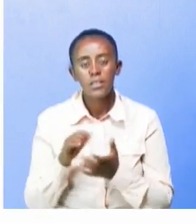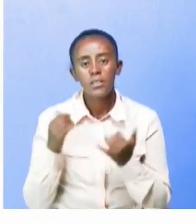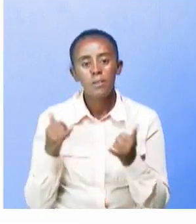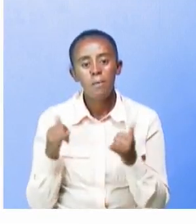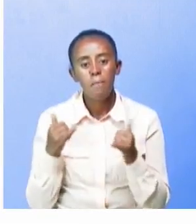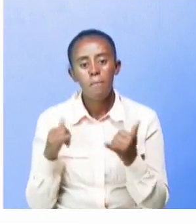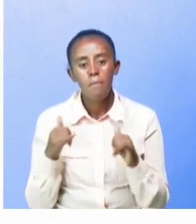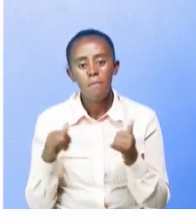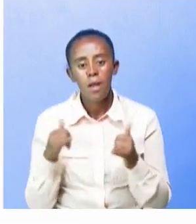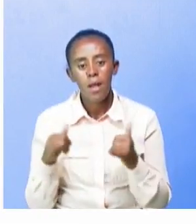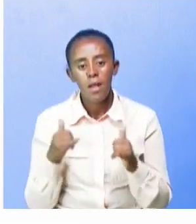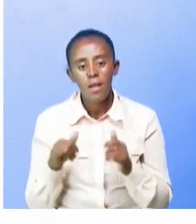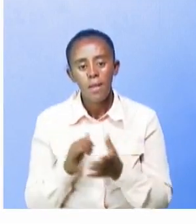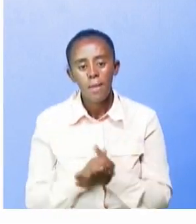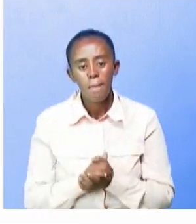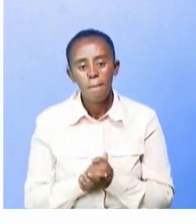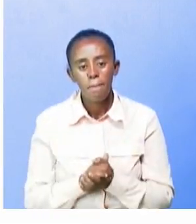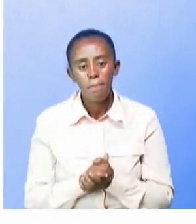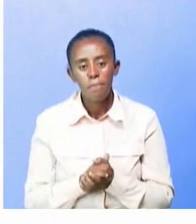had